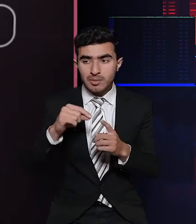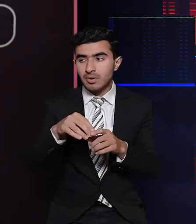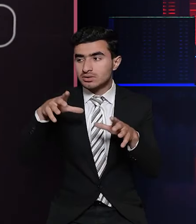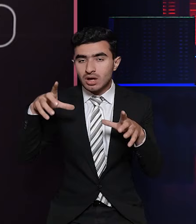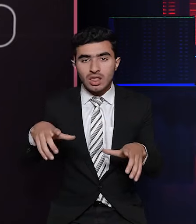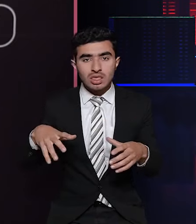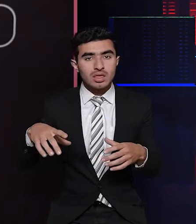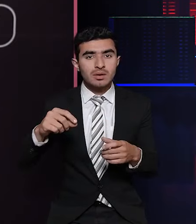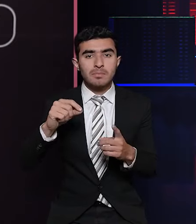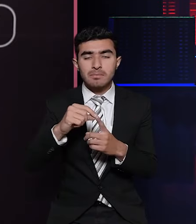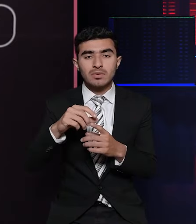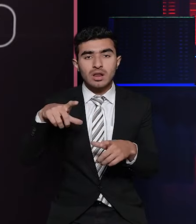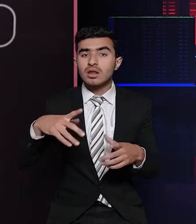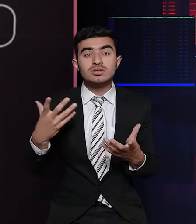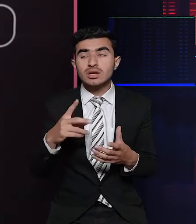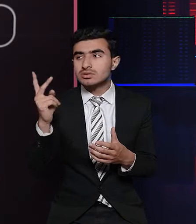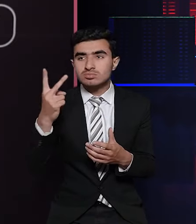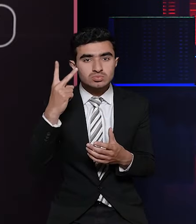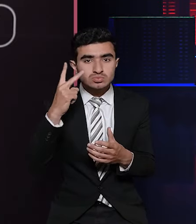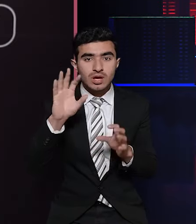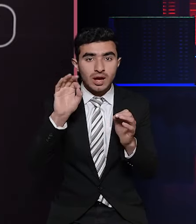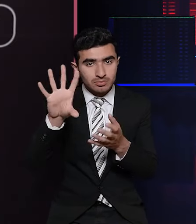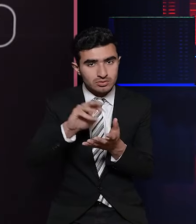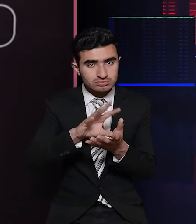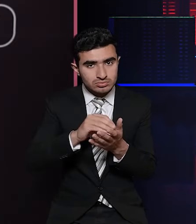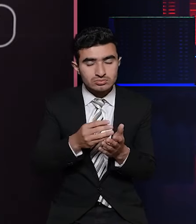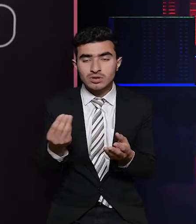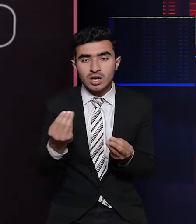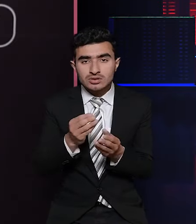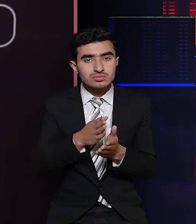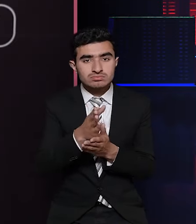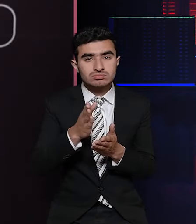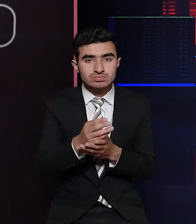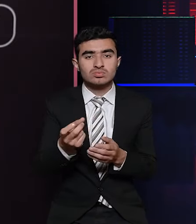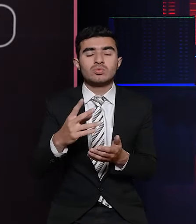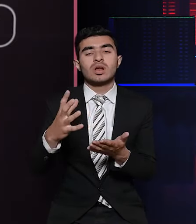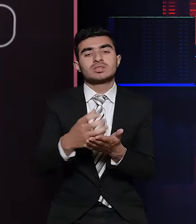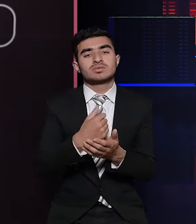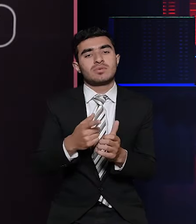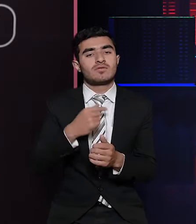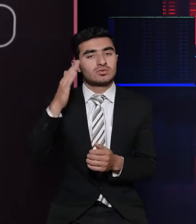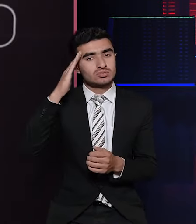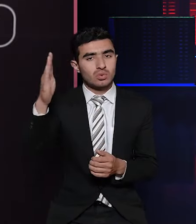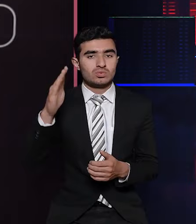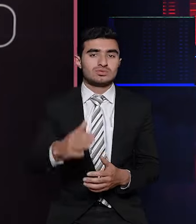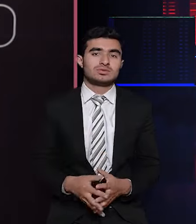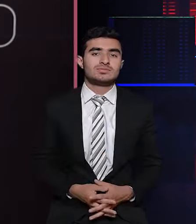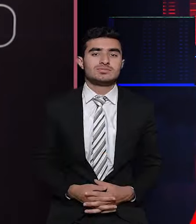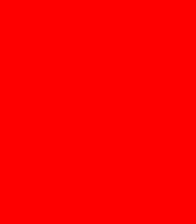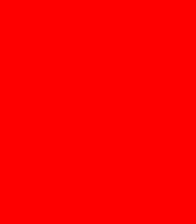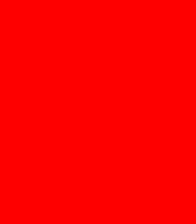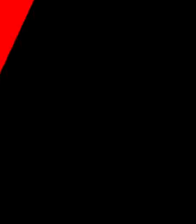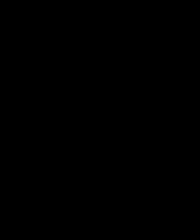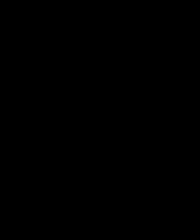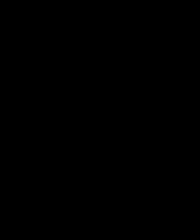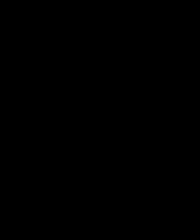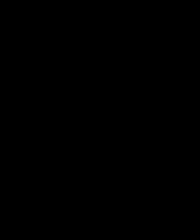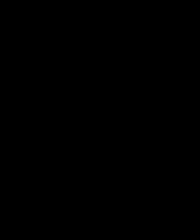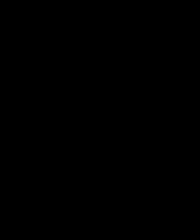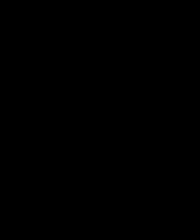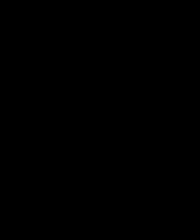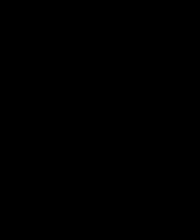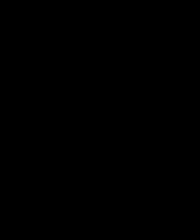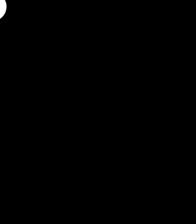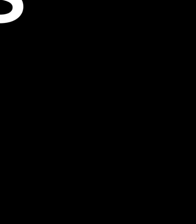what we have here available in Pakistan for us to follow and achieve our goals.